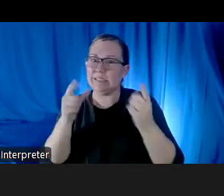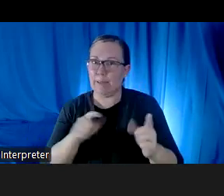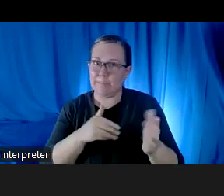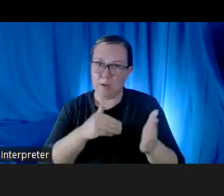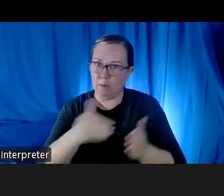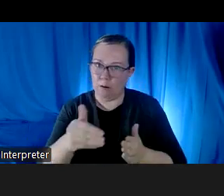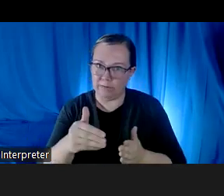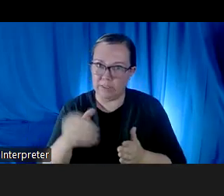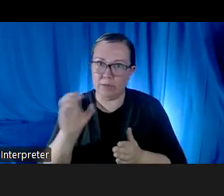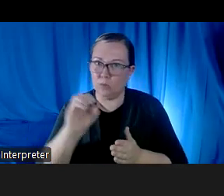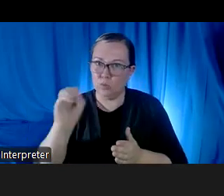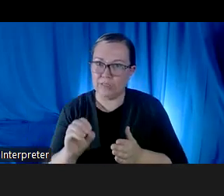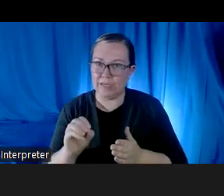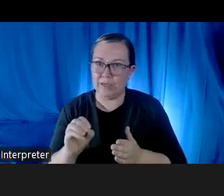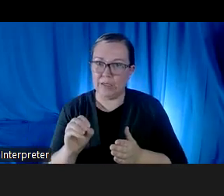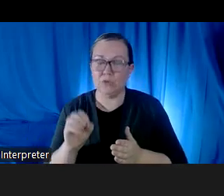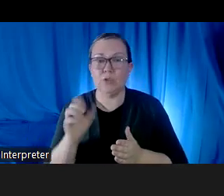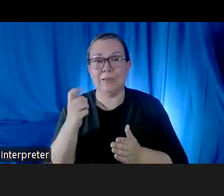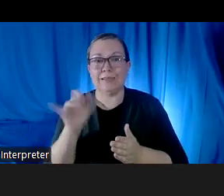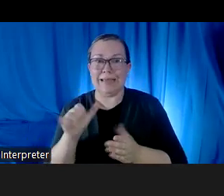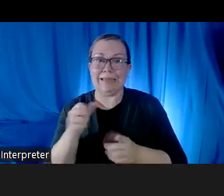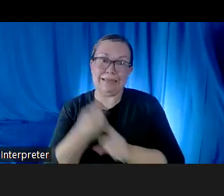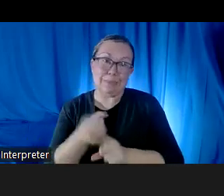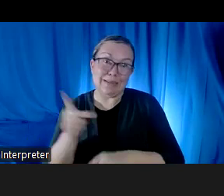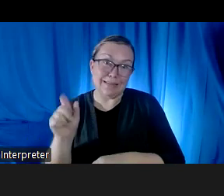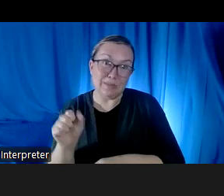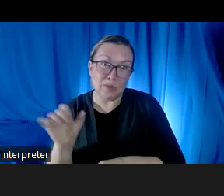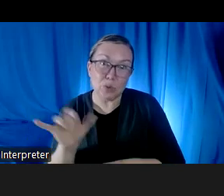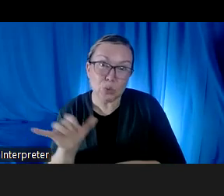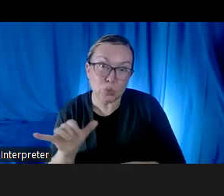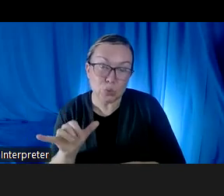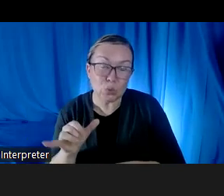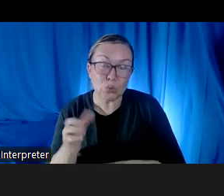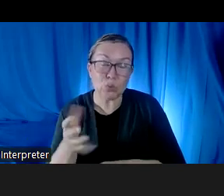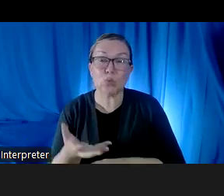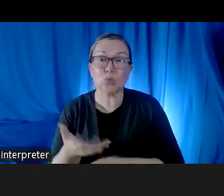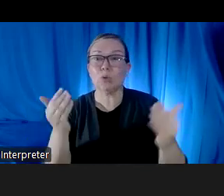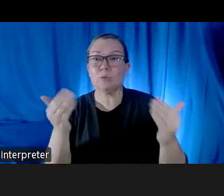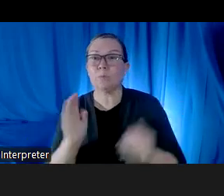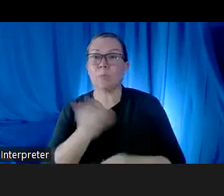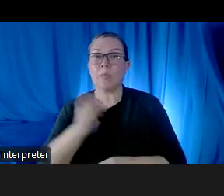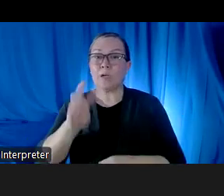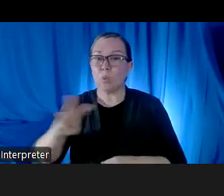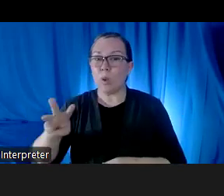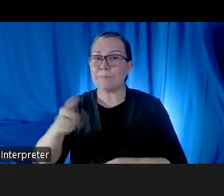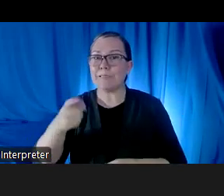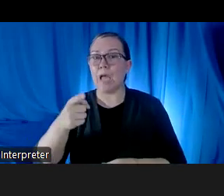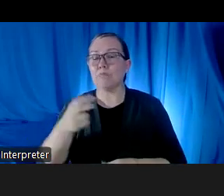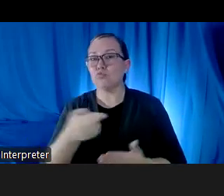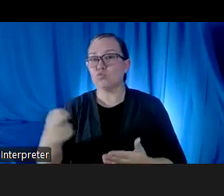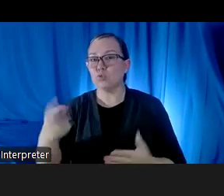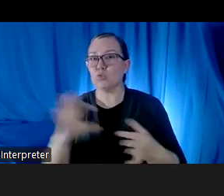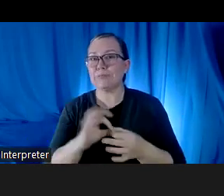other bases. And obviously that affects disabilities as well. Now our website is given as a resource link at the end of